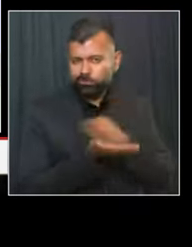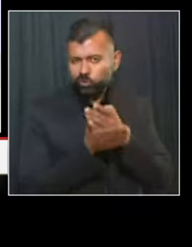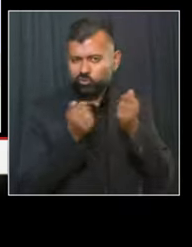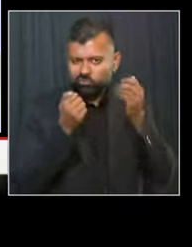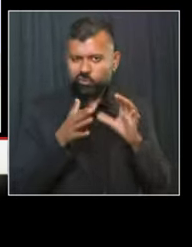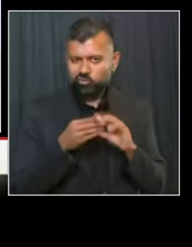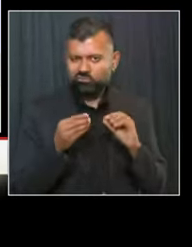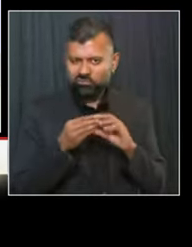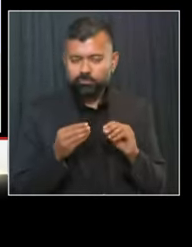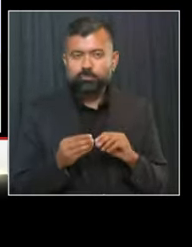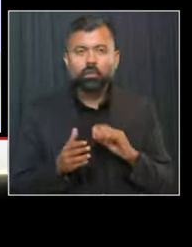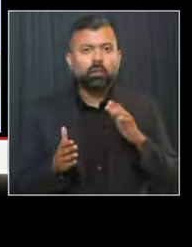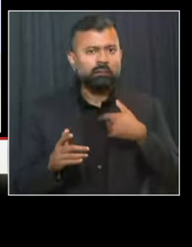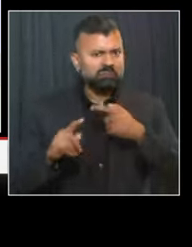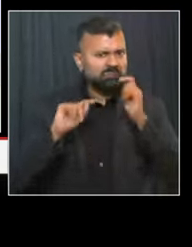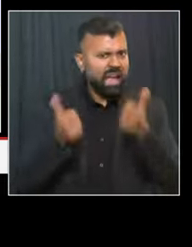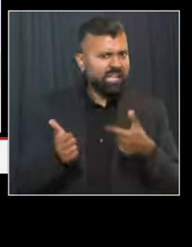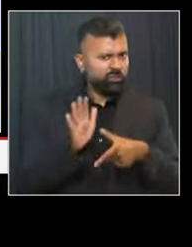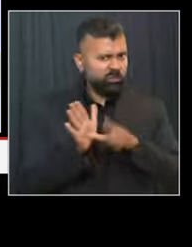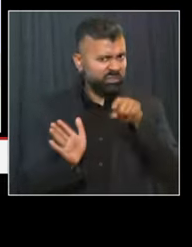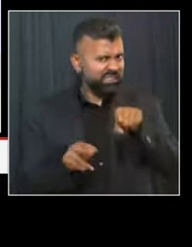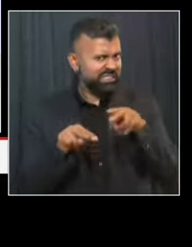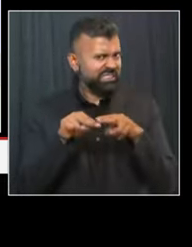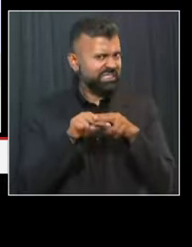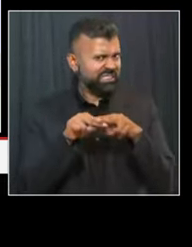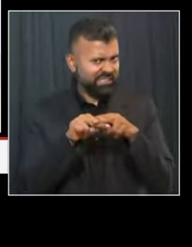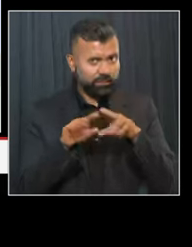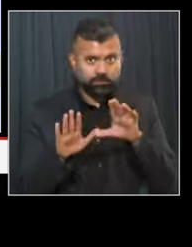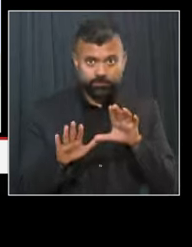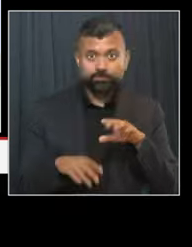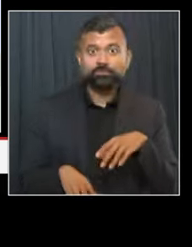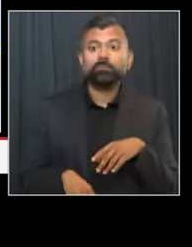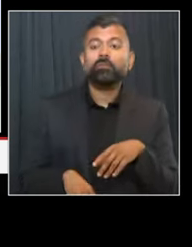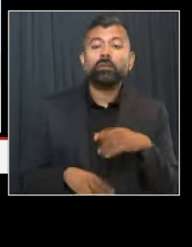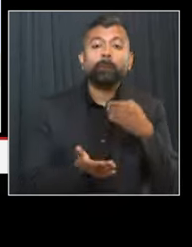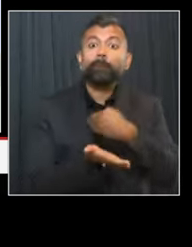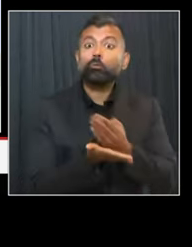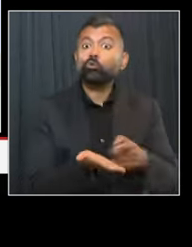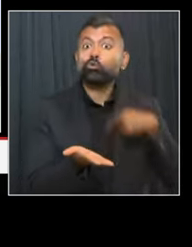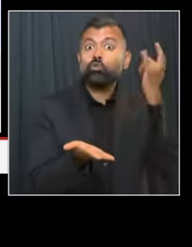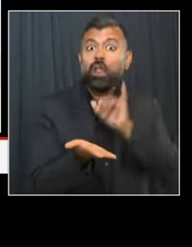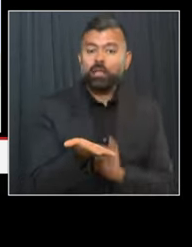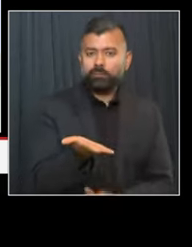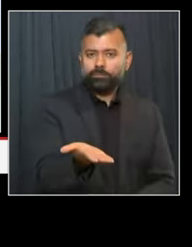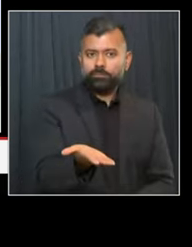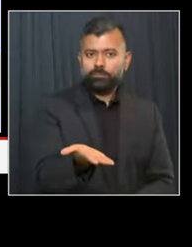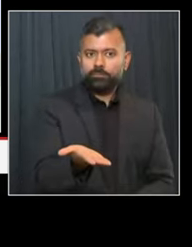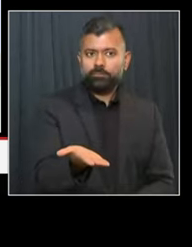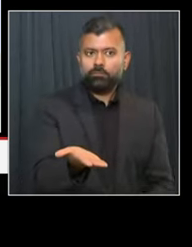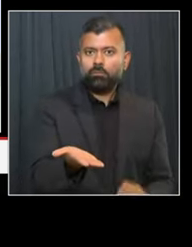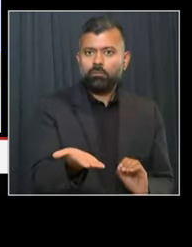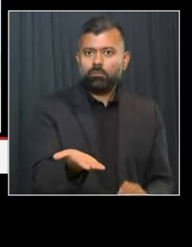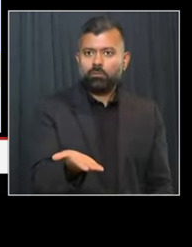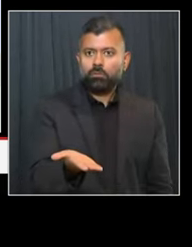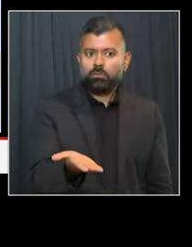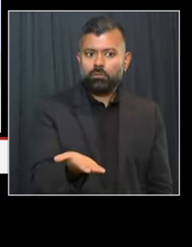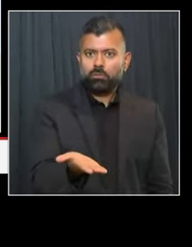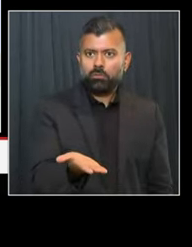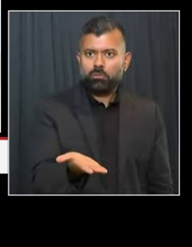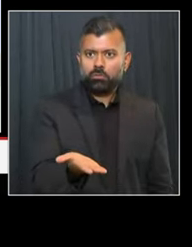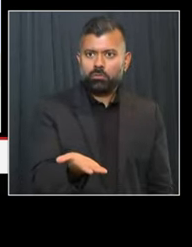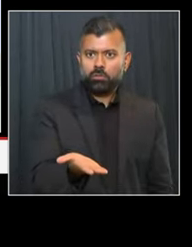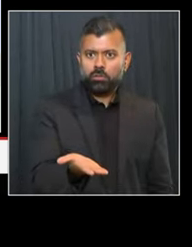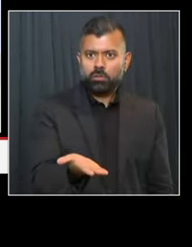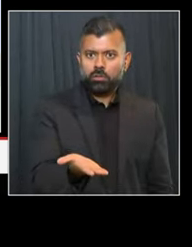about $13 billion for our general funds. It's about a 1.6% increase year over year of the